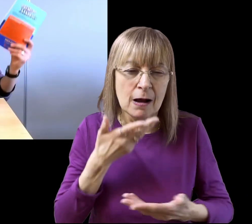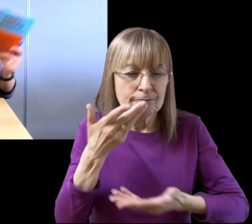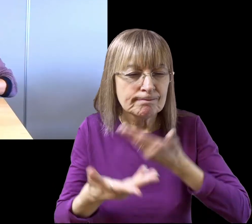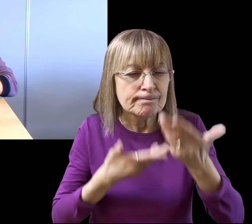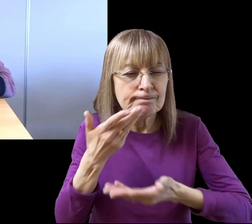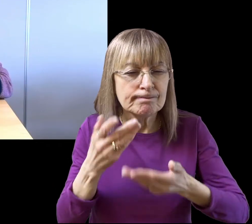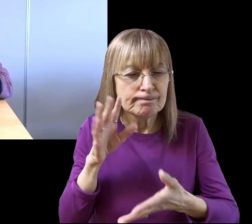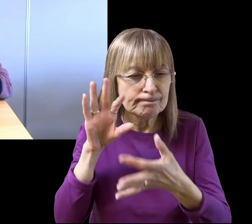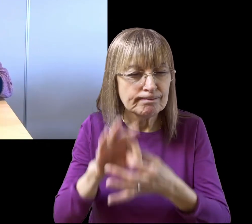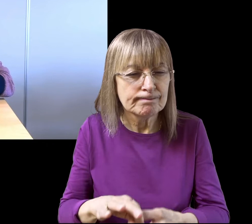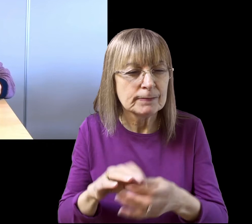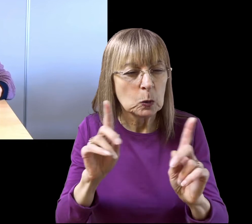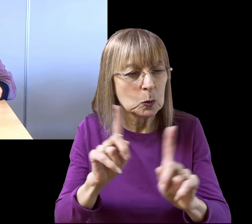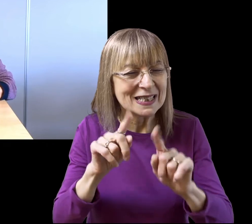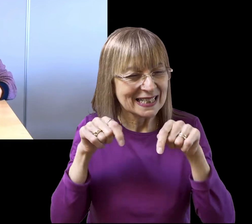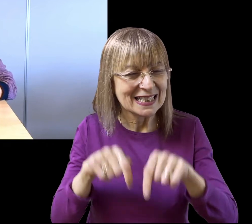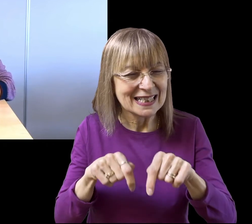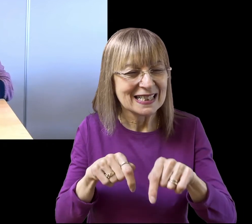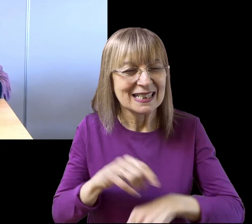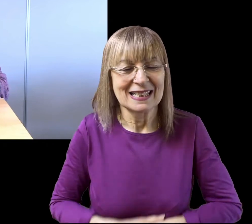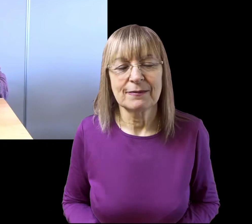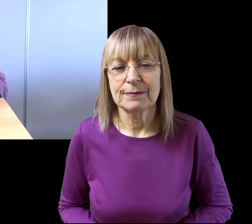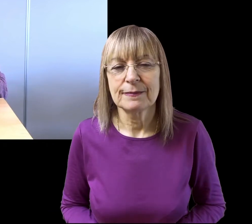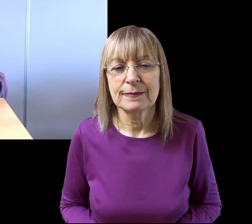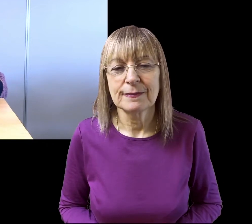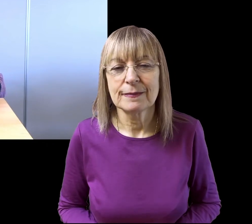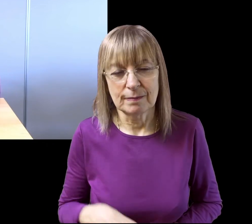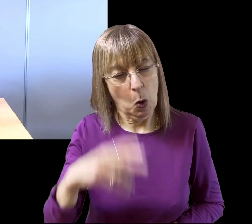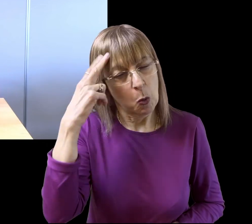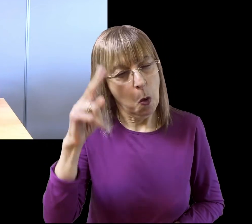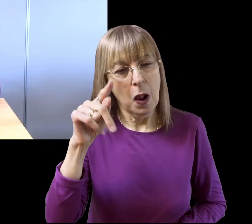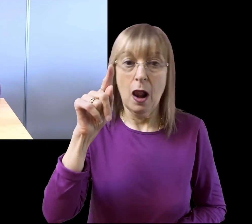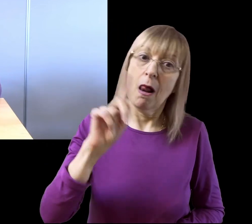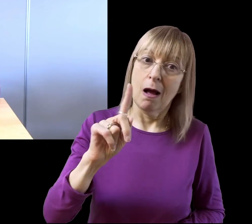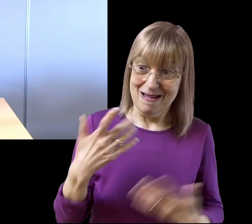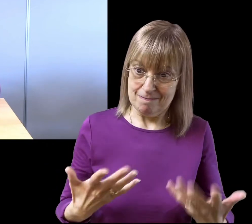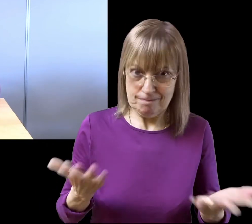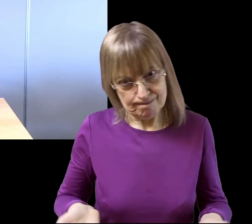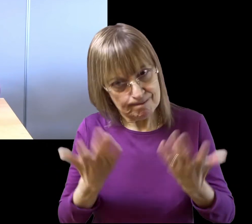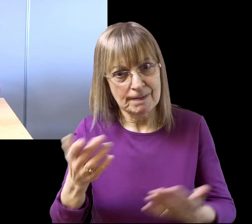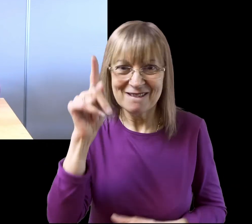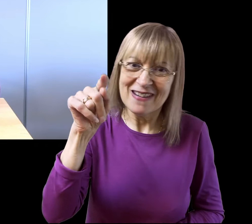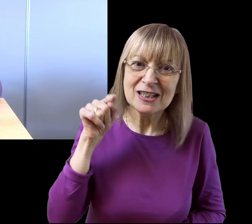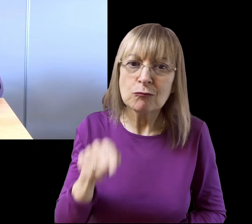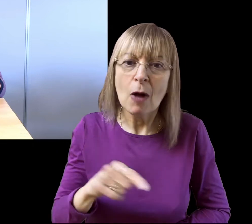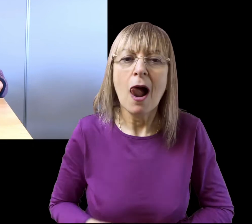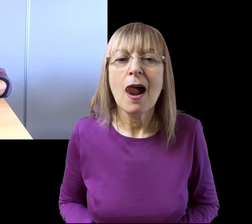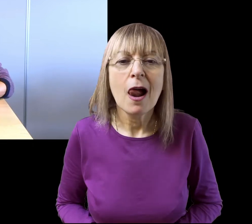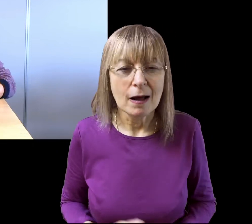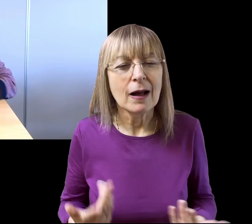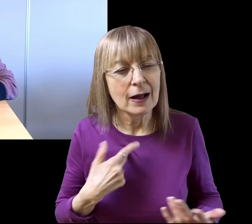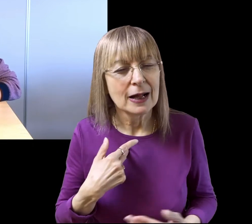you a little, one of my poems again, all about this. It's called Do the